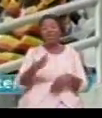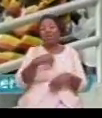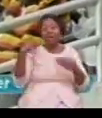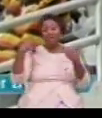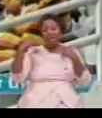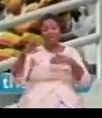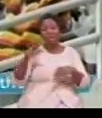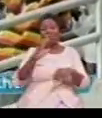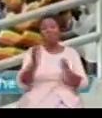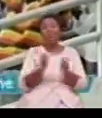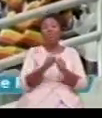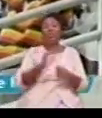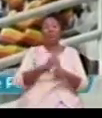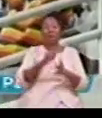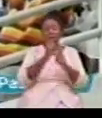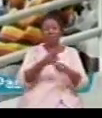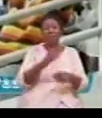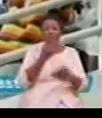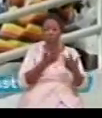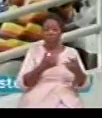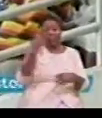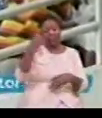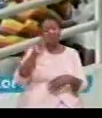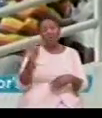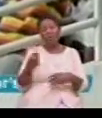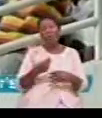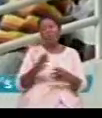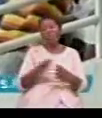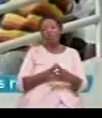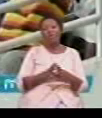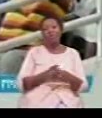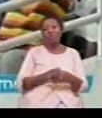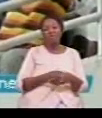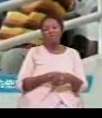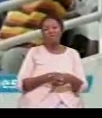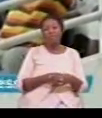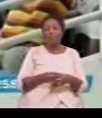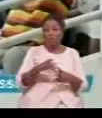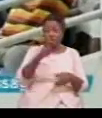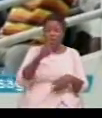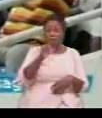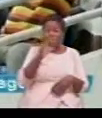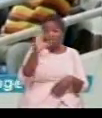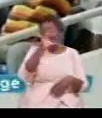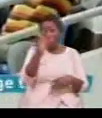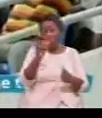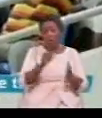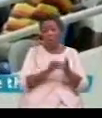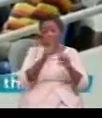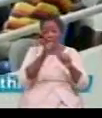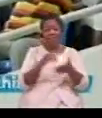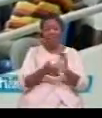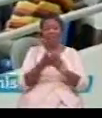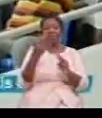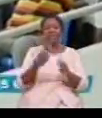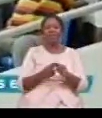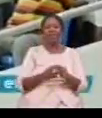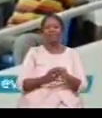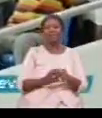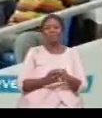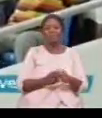and packages with your names written on them are all around. You will not miss your own blessing.